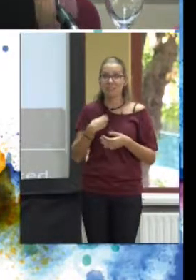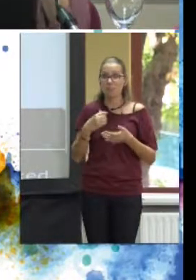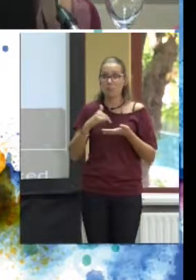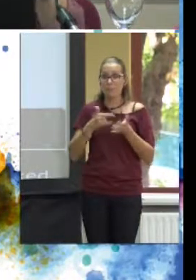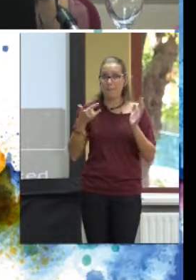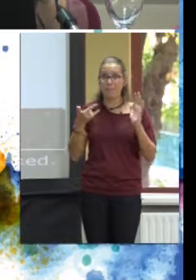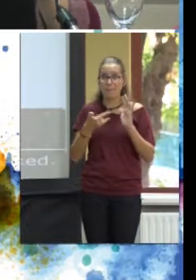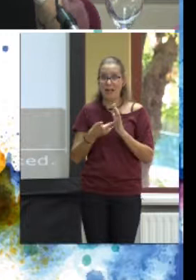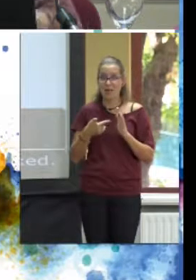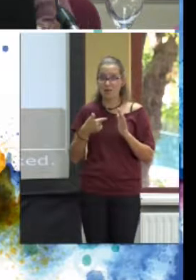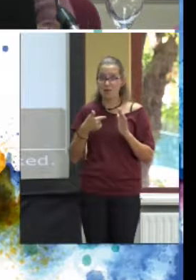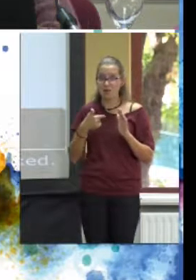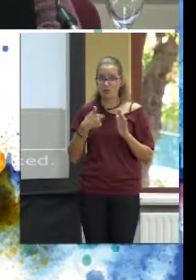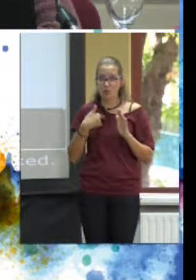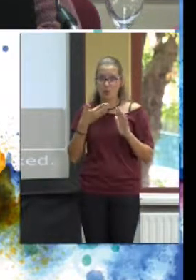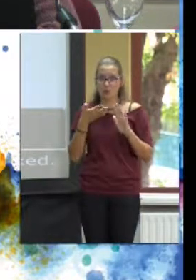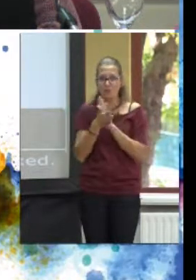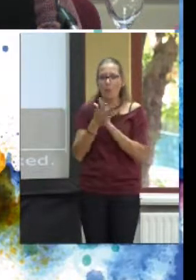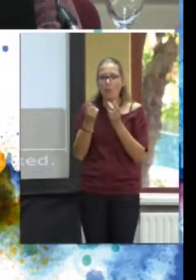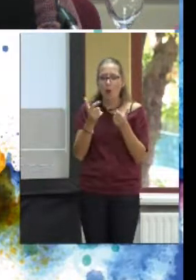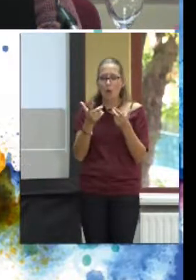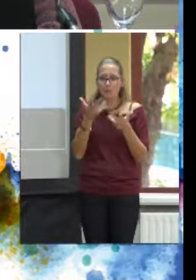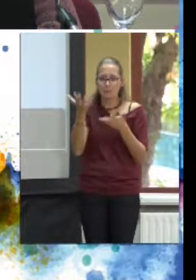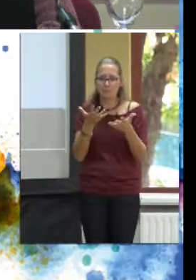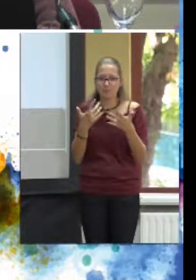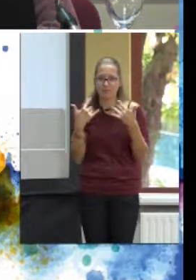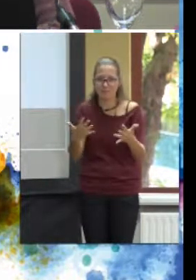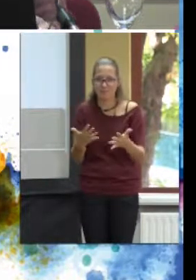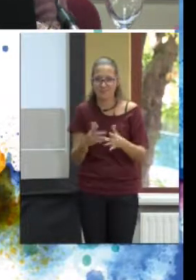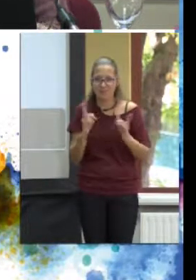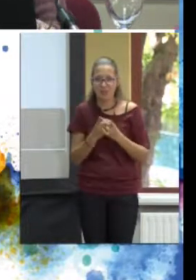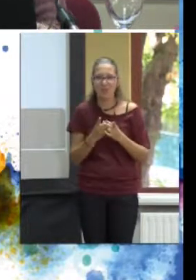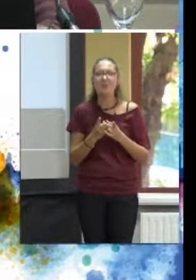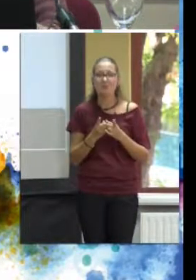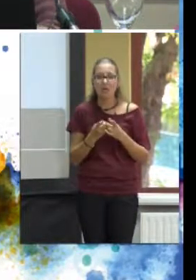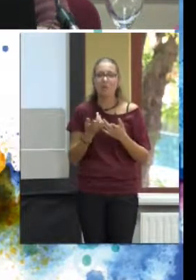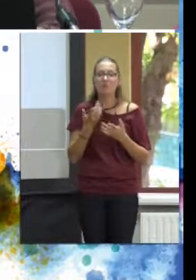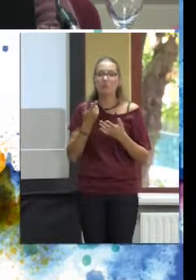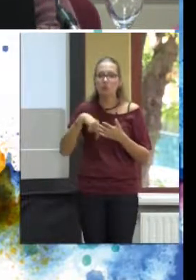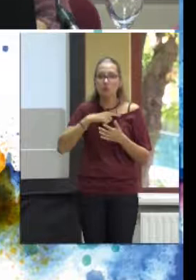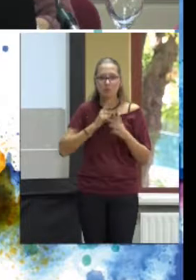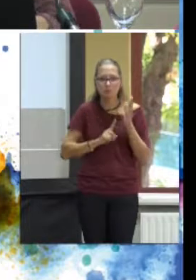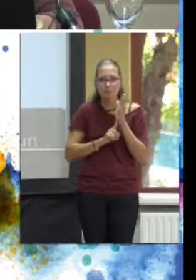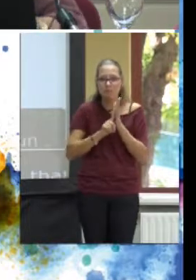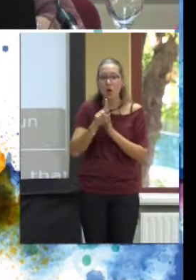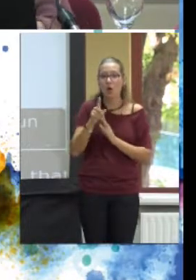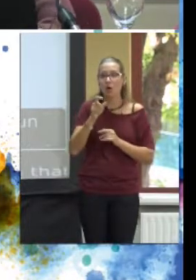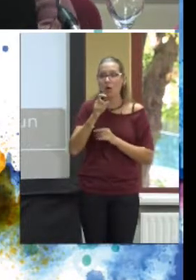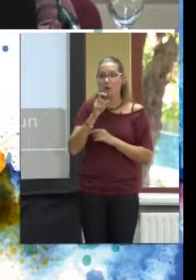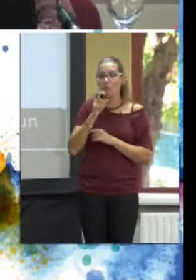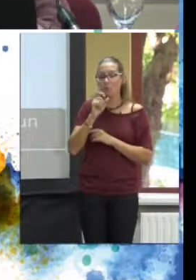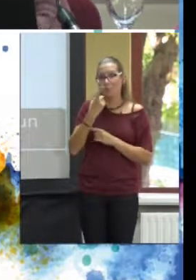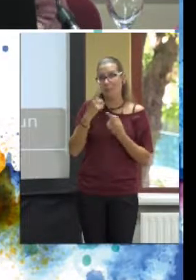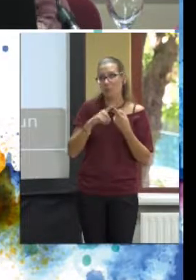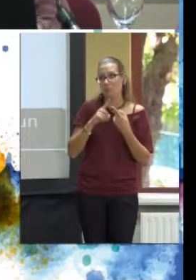all this plan that I'm very briefly explaining. By developing each one